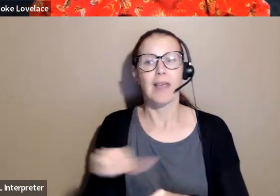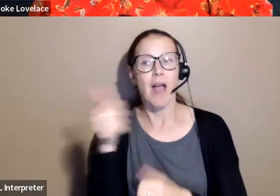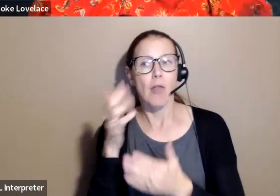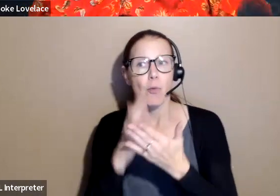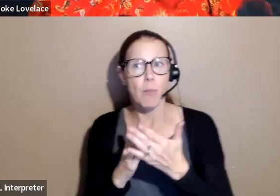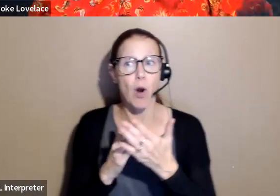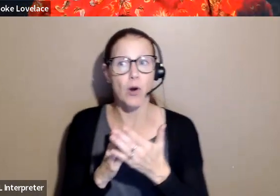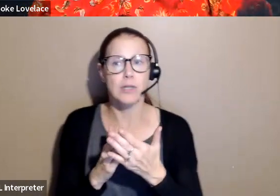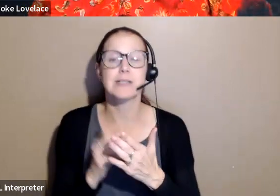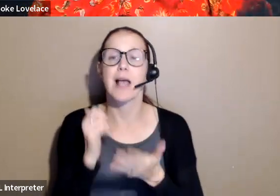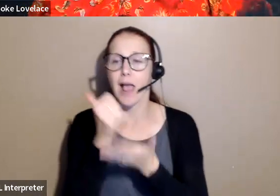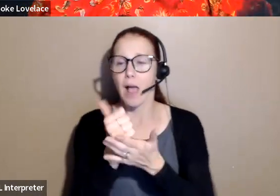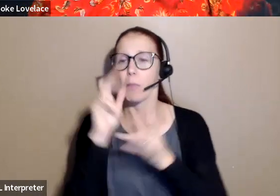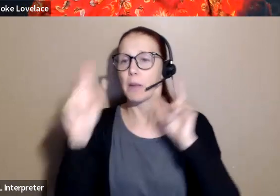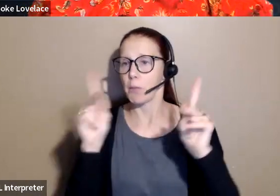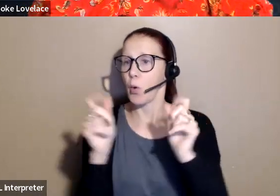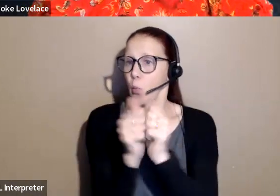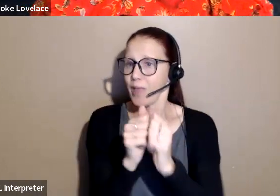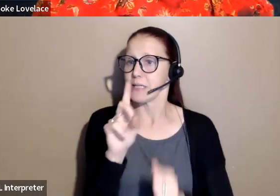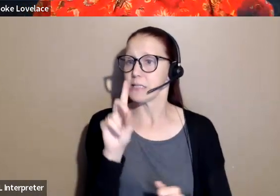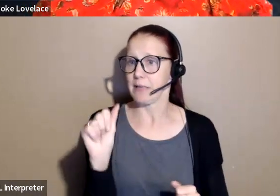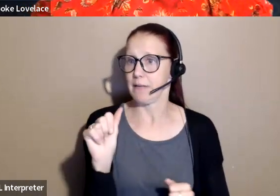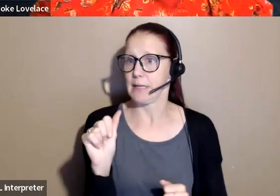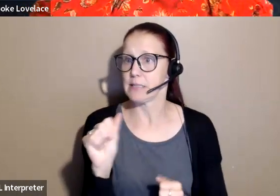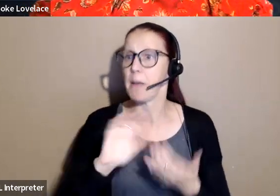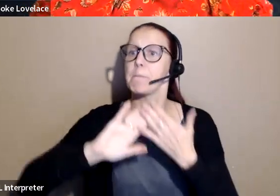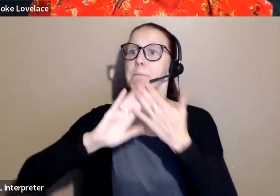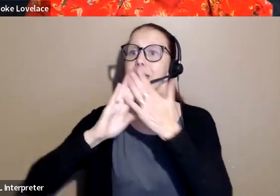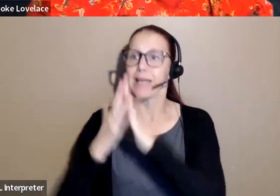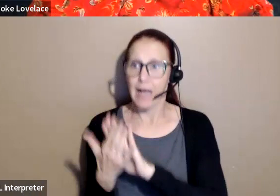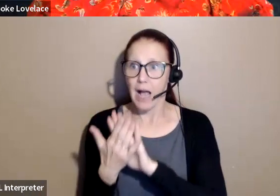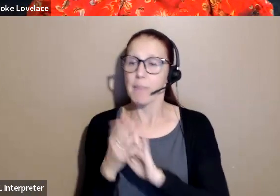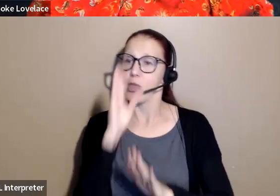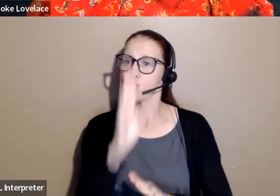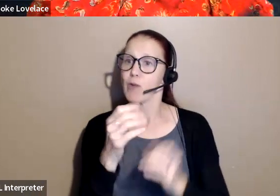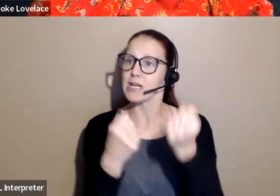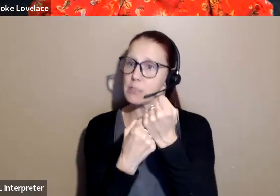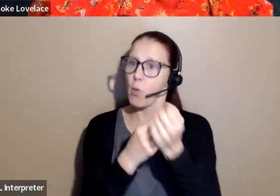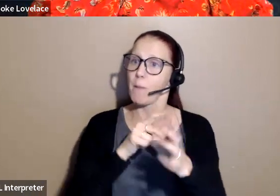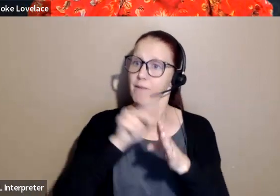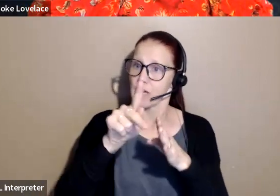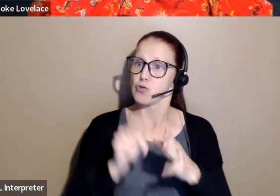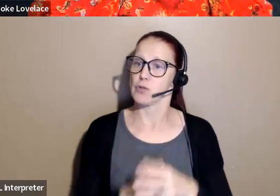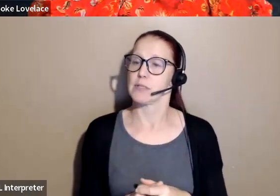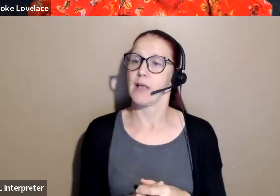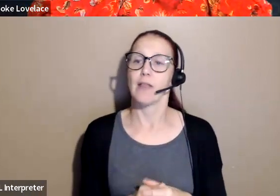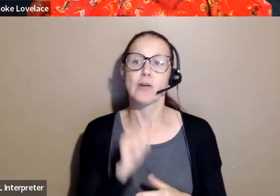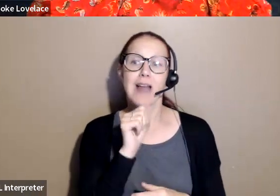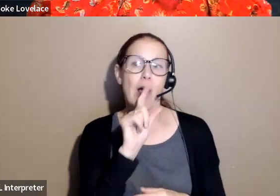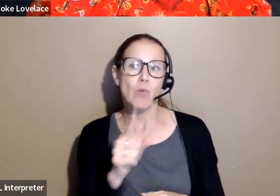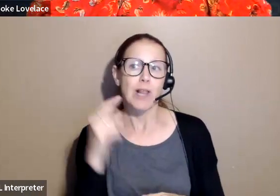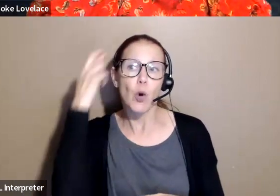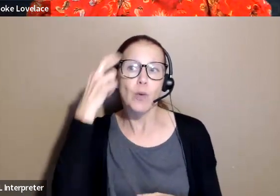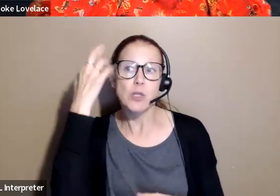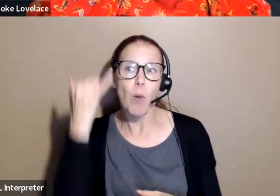is helping people with disabilities become the direct support professionals. There isn't really a reason why